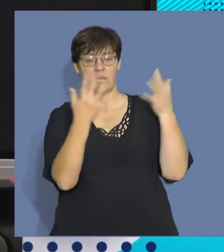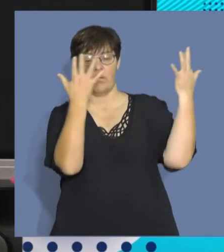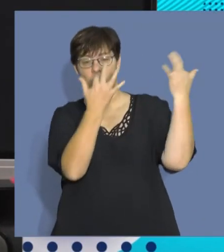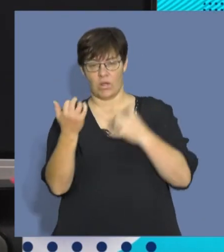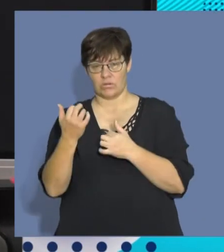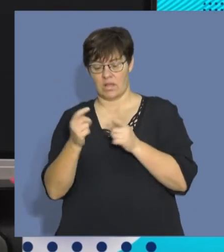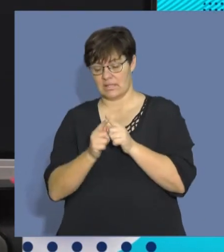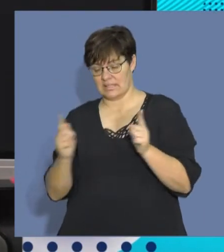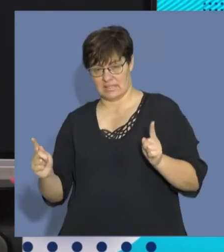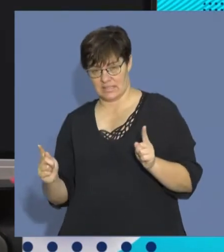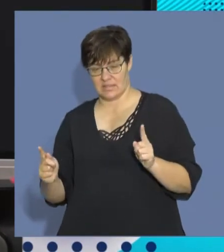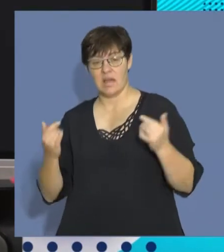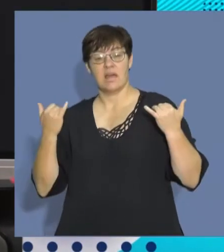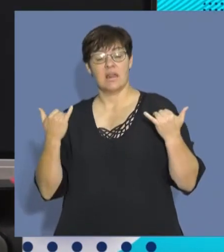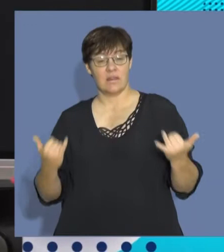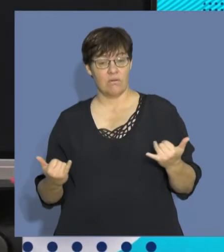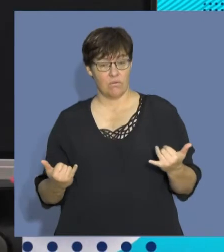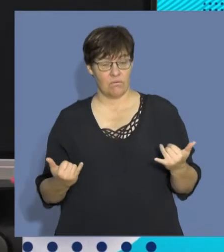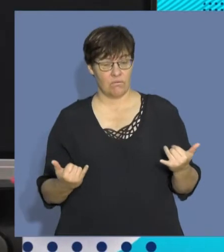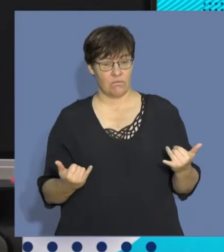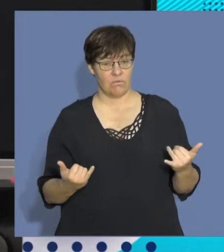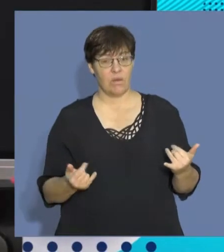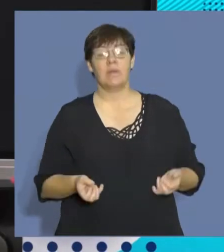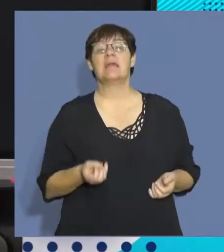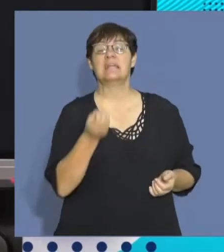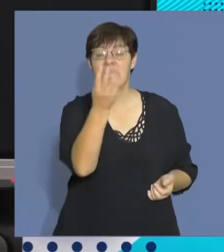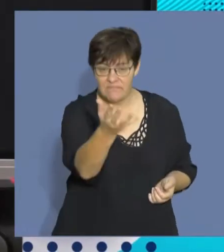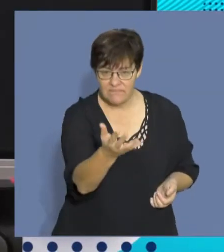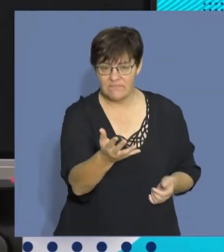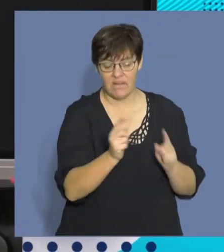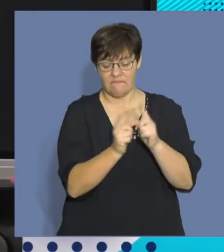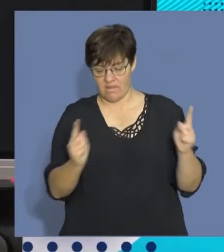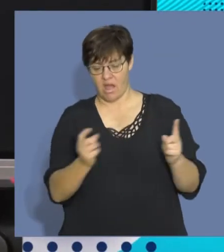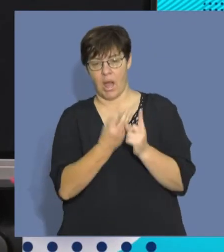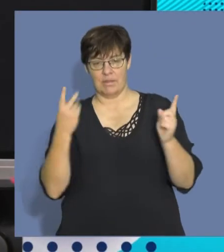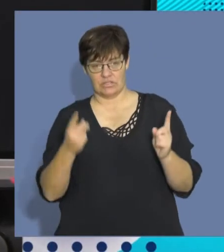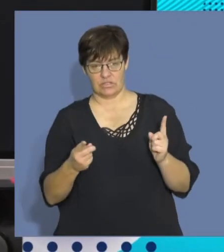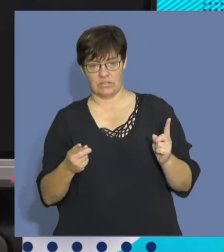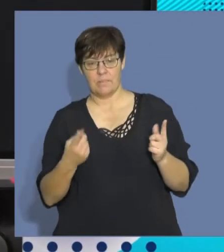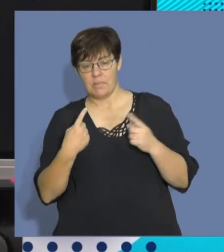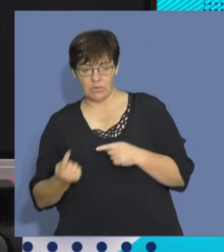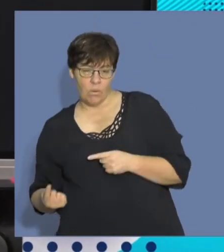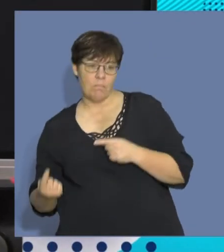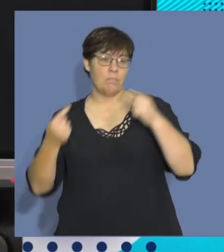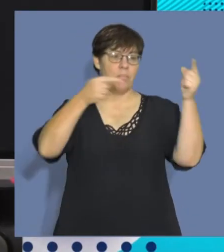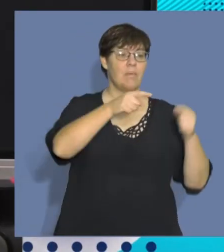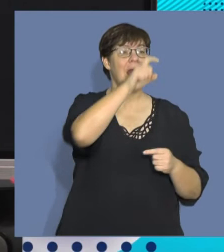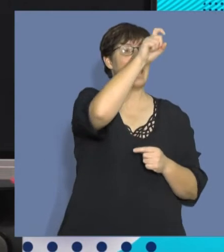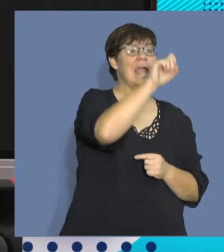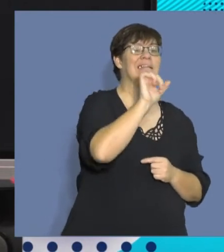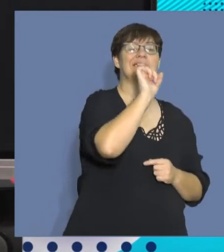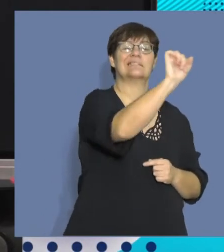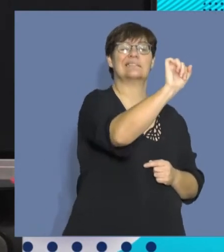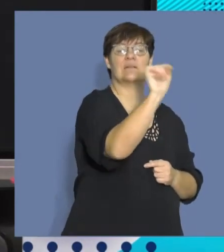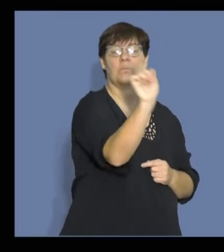we had to work out the distance. Now, I'm giving you the distance and I want you to go work out what are those 2